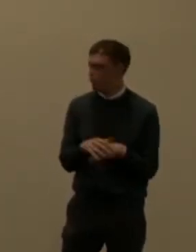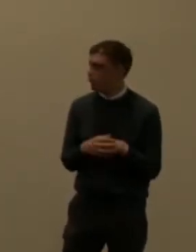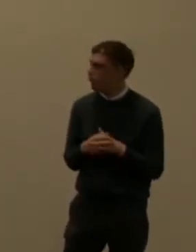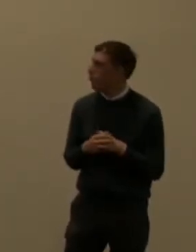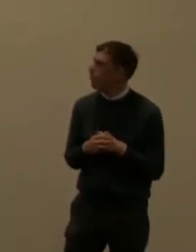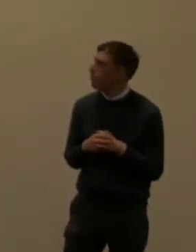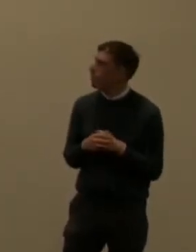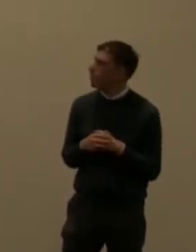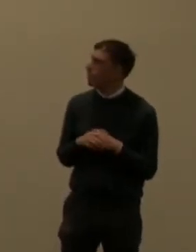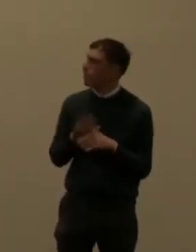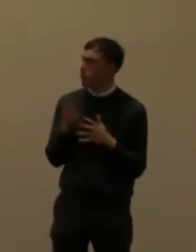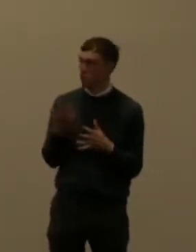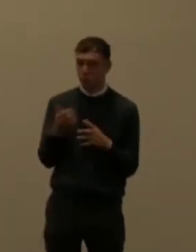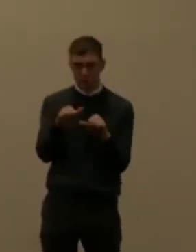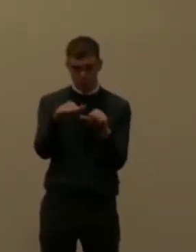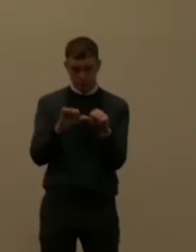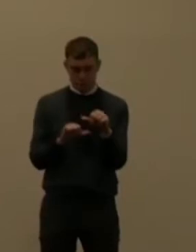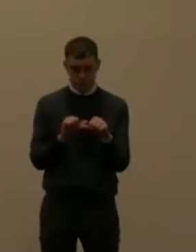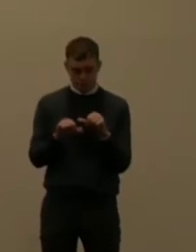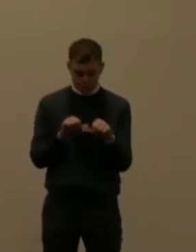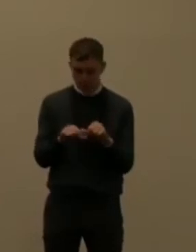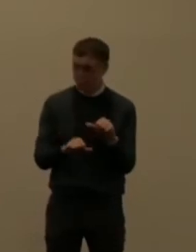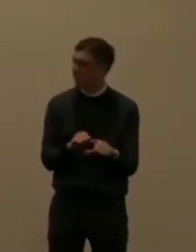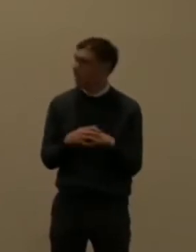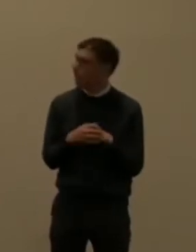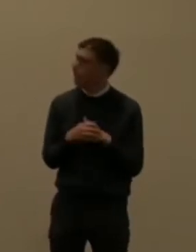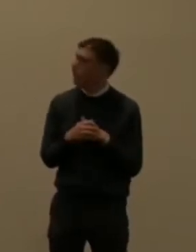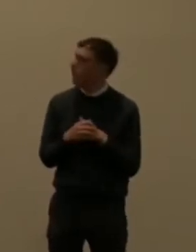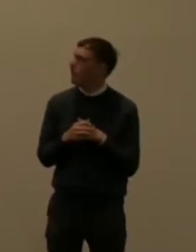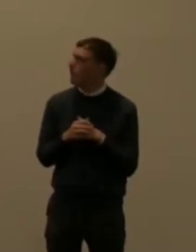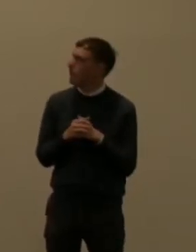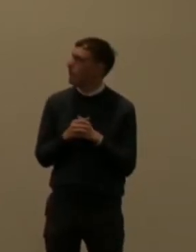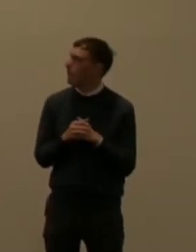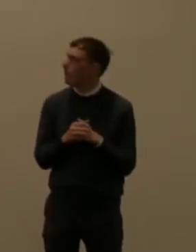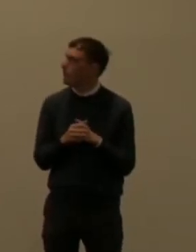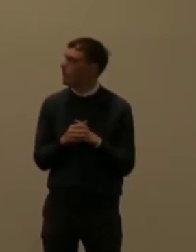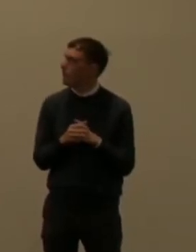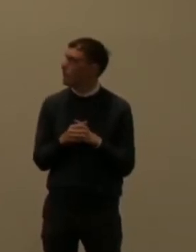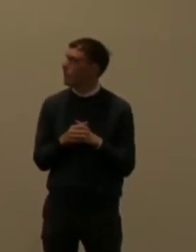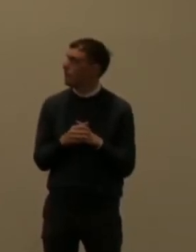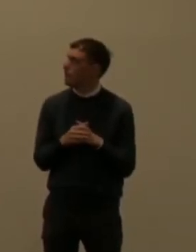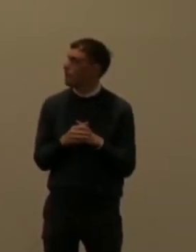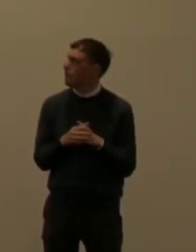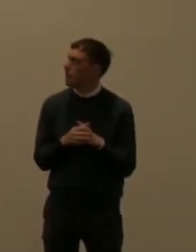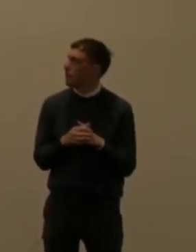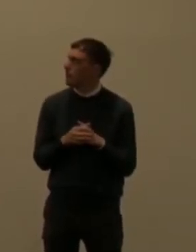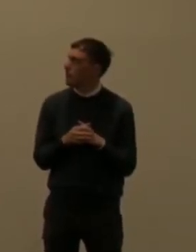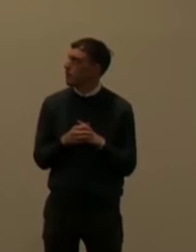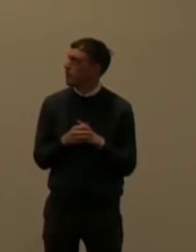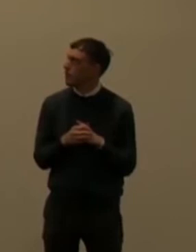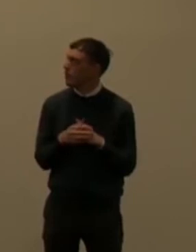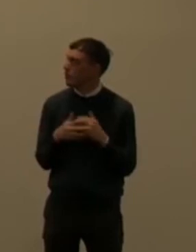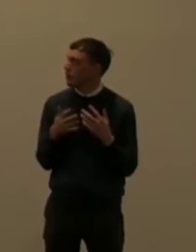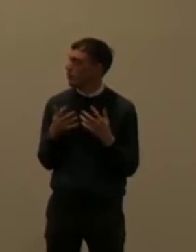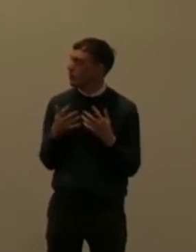basically, all the different steps that we defined are executed. So the installation of the Power Platform tools,